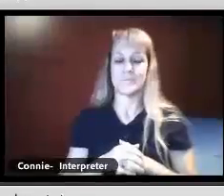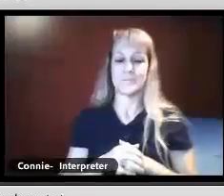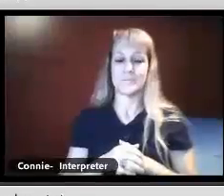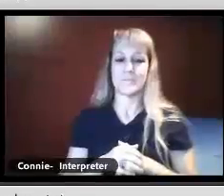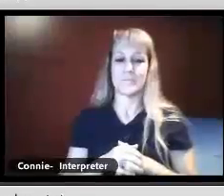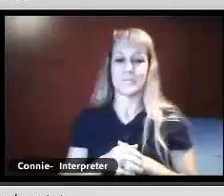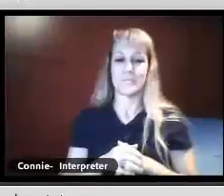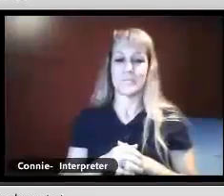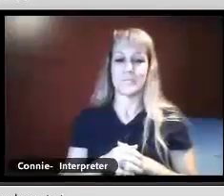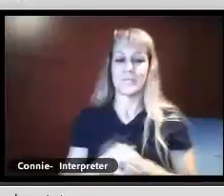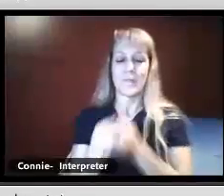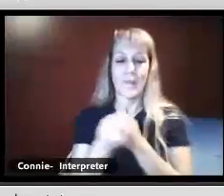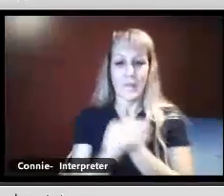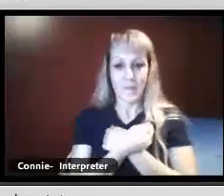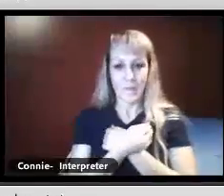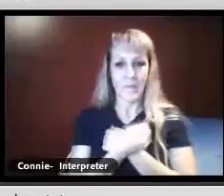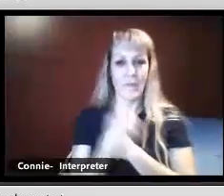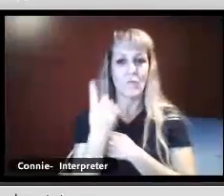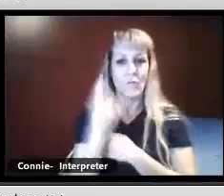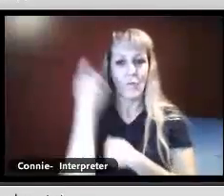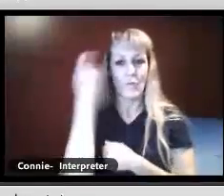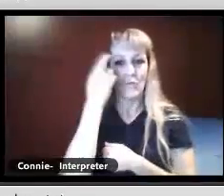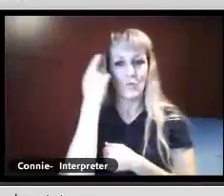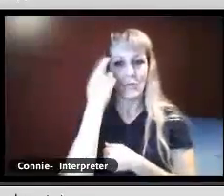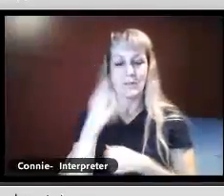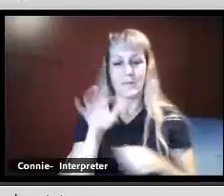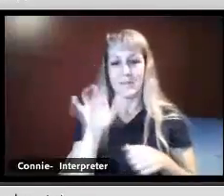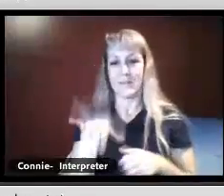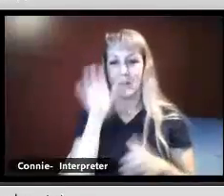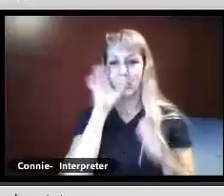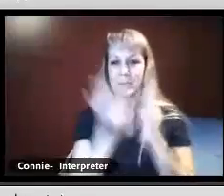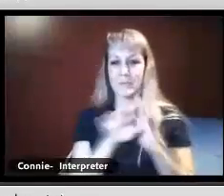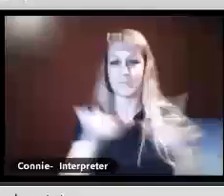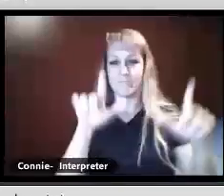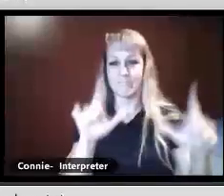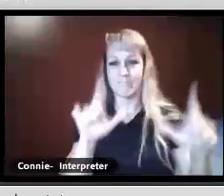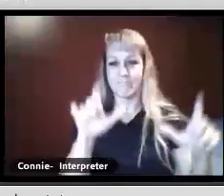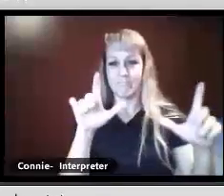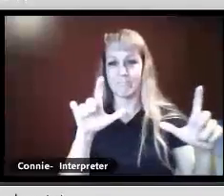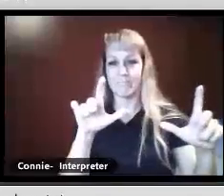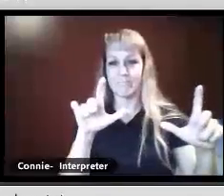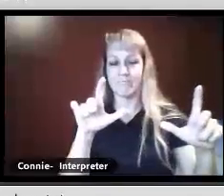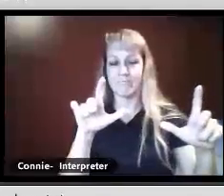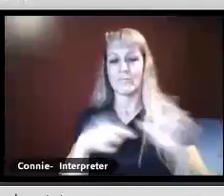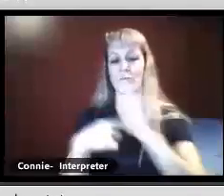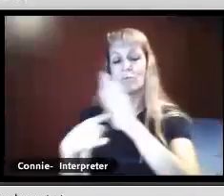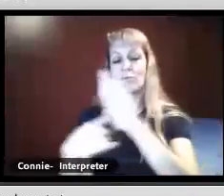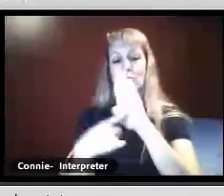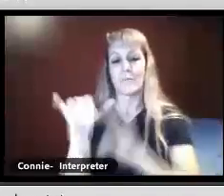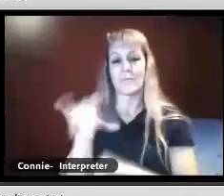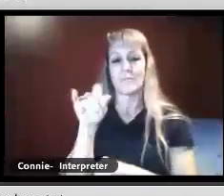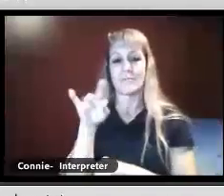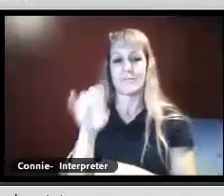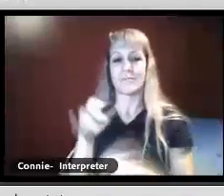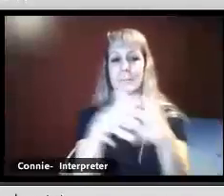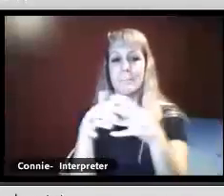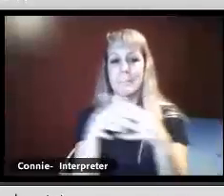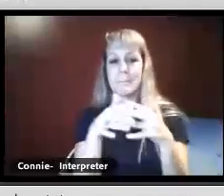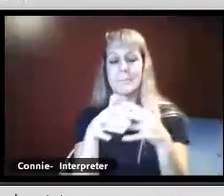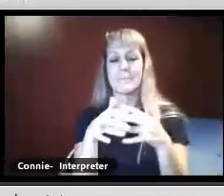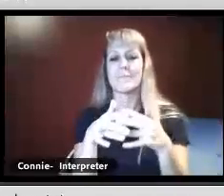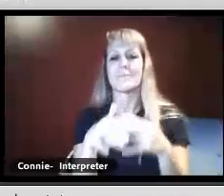I loved it. One of the reasons I took this particular screenshot was just to demonstrate what this site produced by the American Chemical Society,